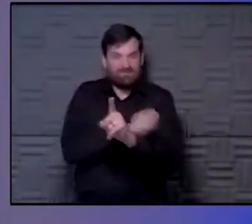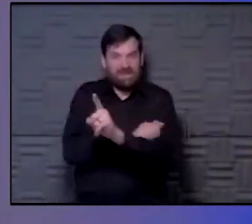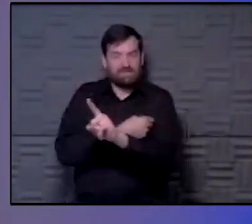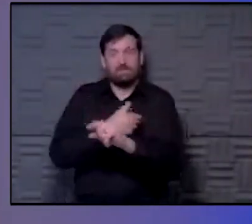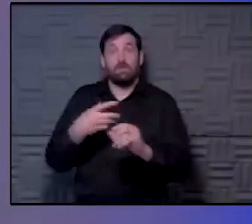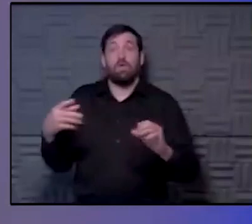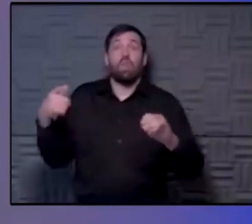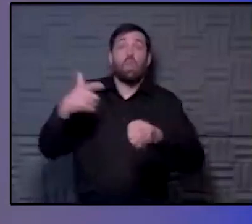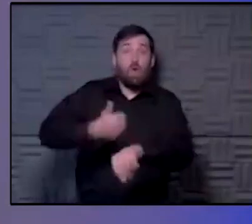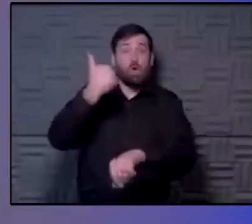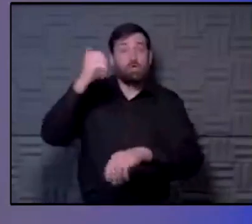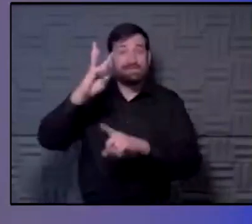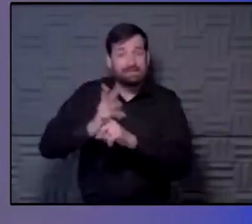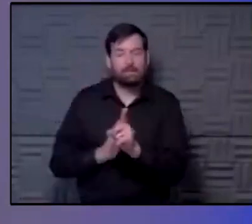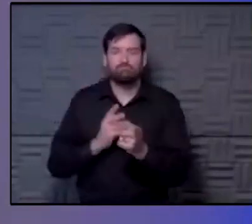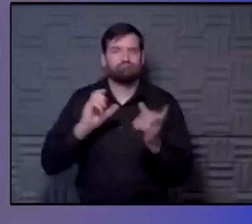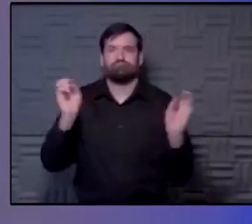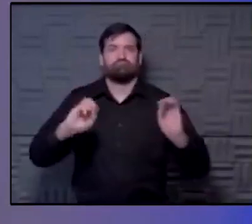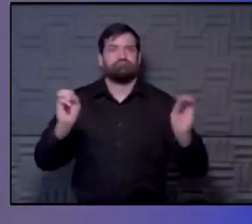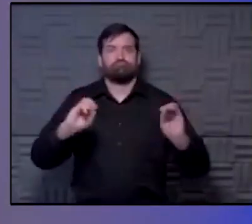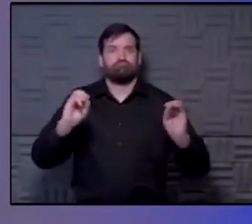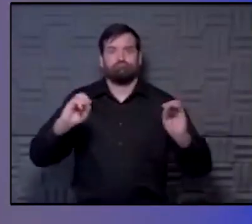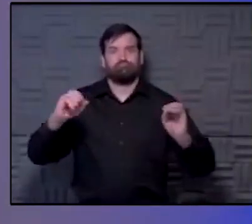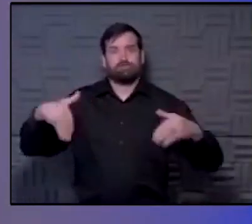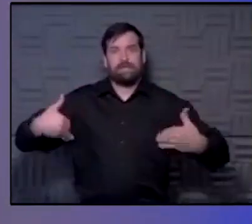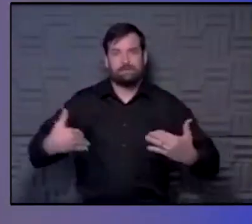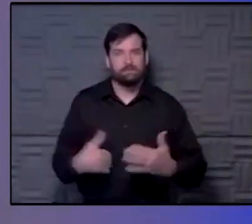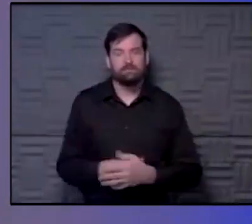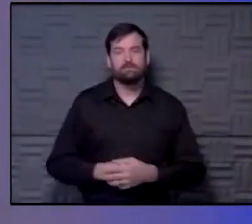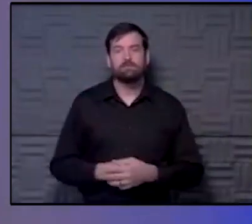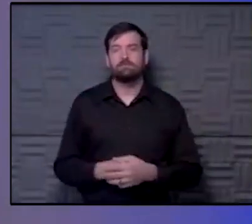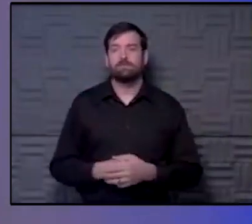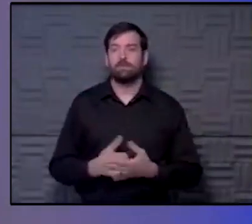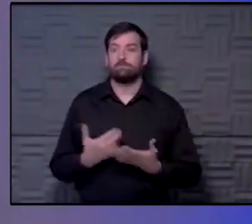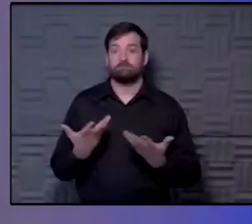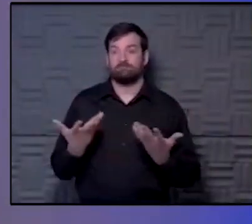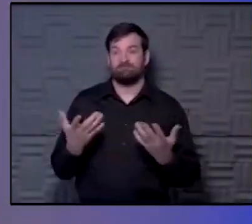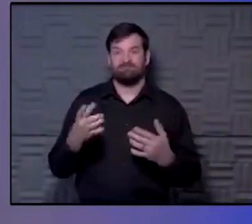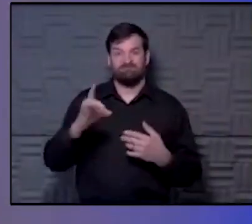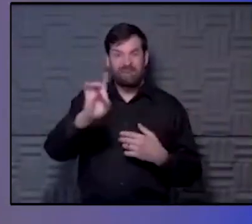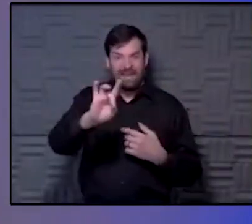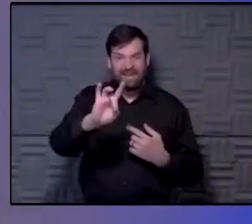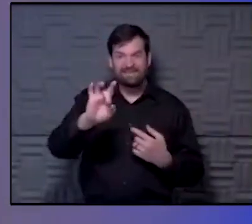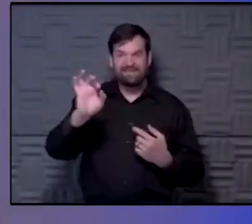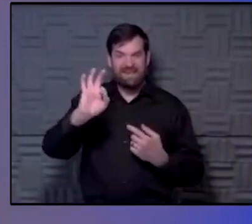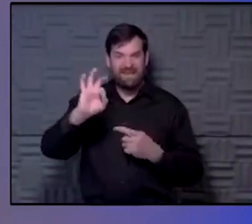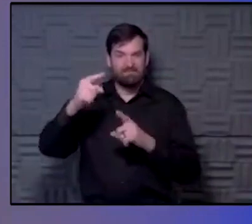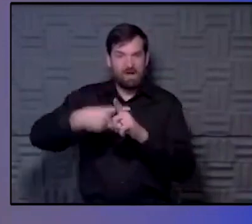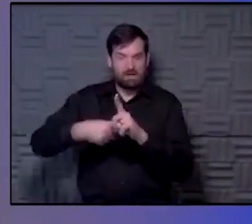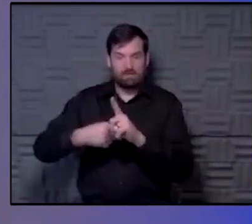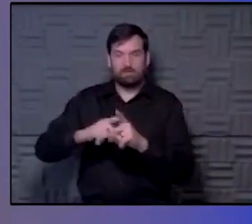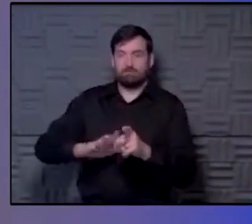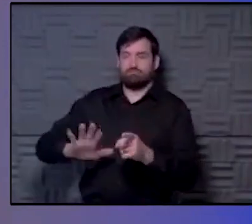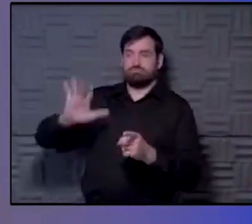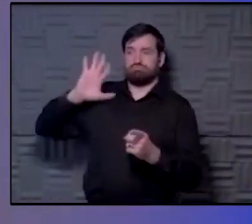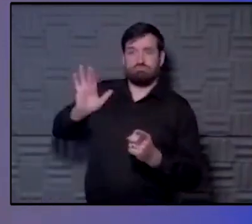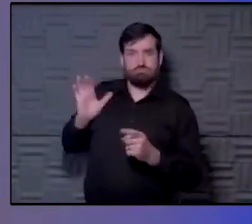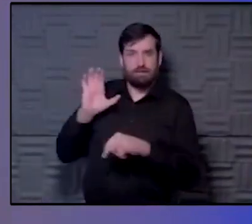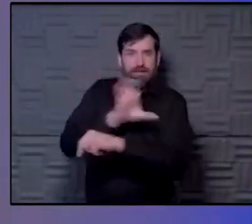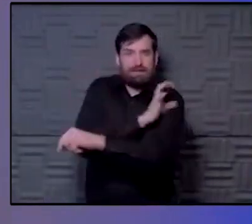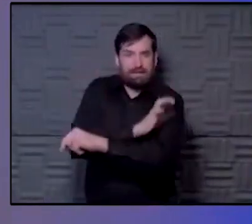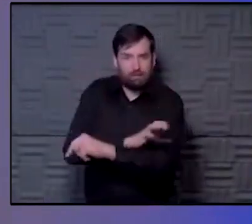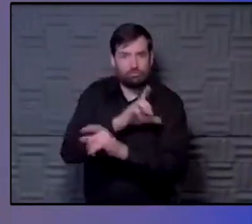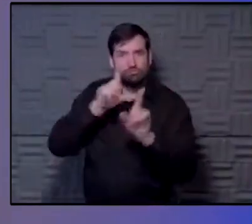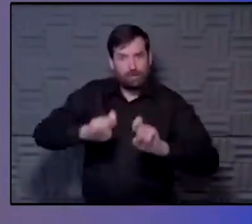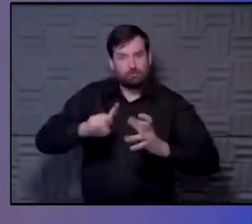ago to follow. It was basically 8 or 9 months ago when these clinical trials started. So you just can't get